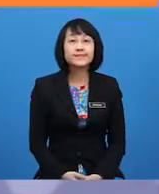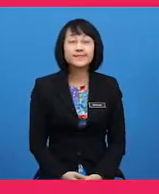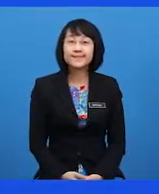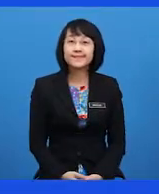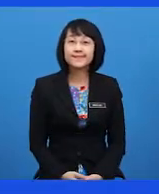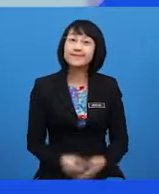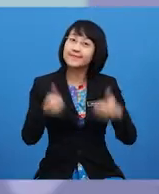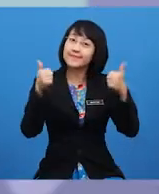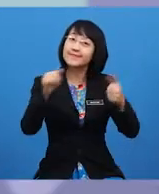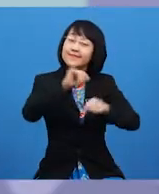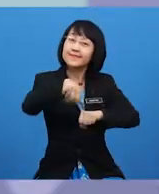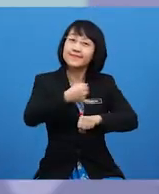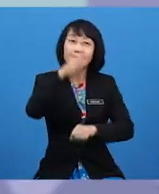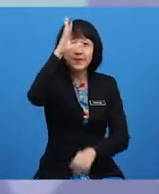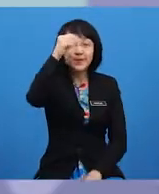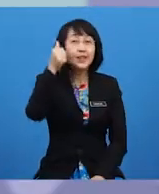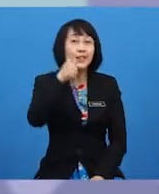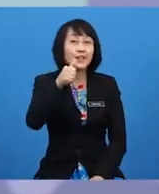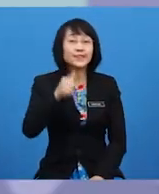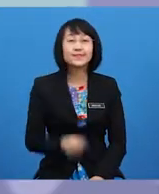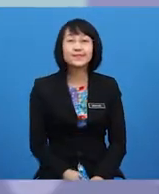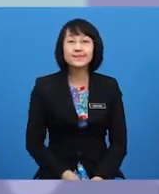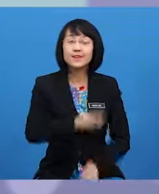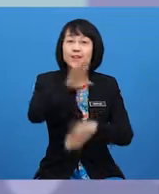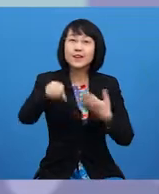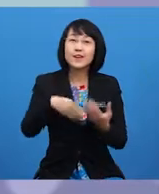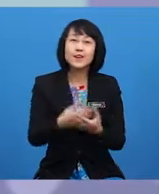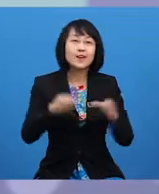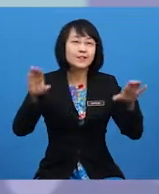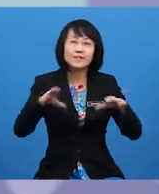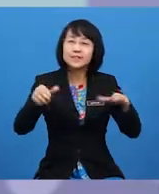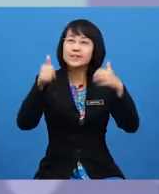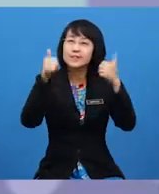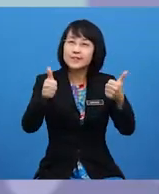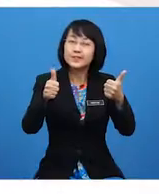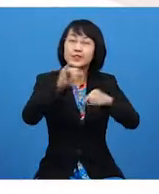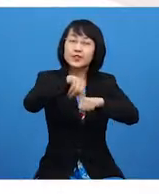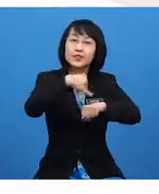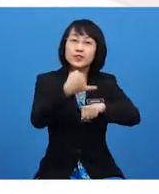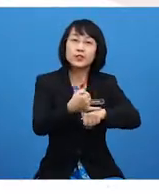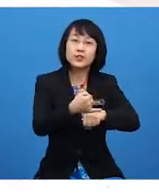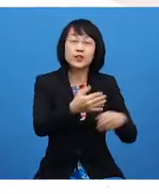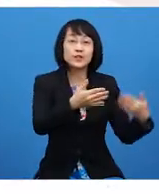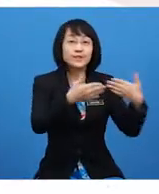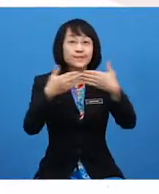activity. And our next activity is challenge time.